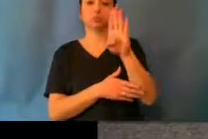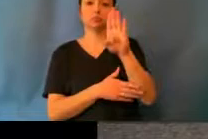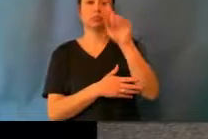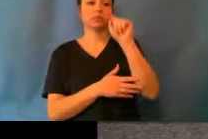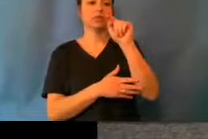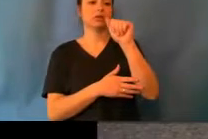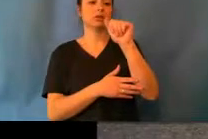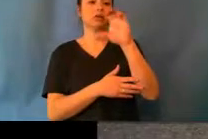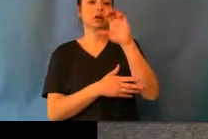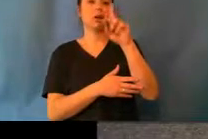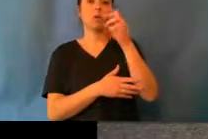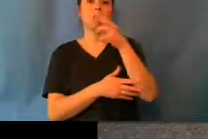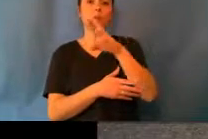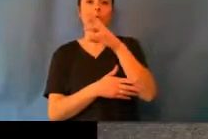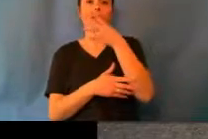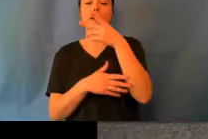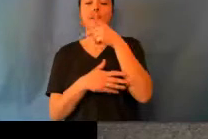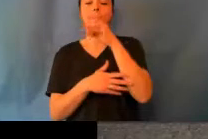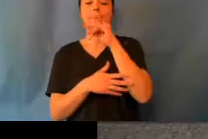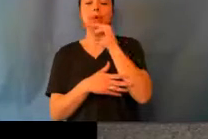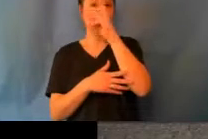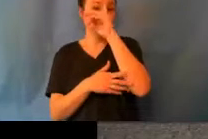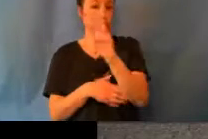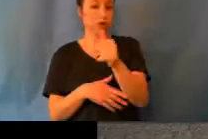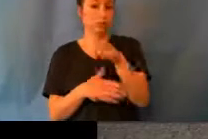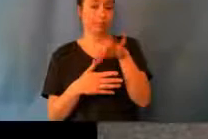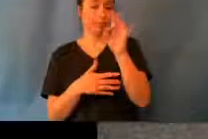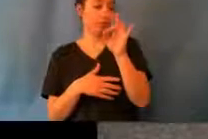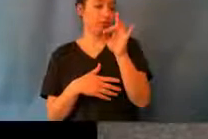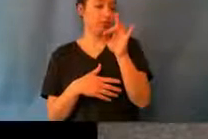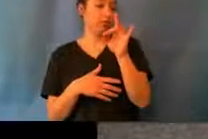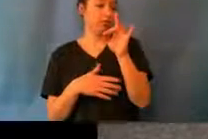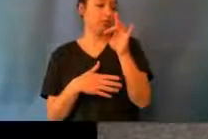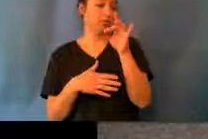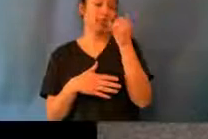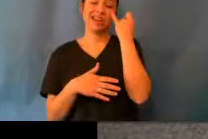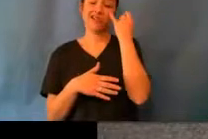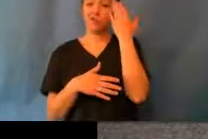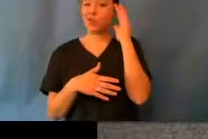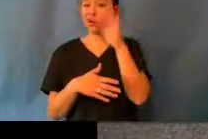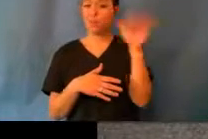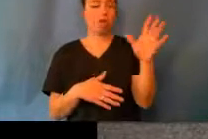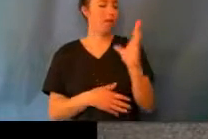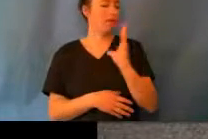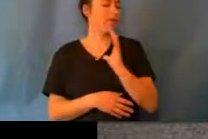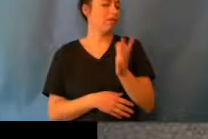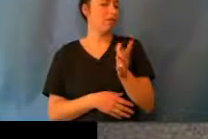Or a safety pin. You can write it or draw it. If you didn't know how to spell it, that's okay.